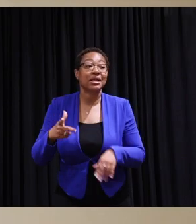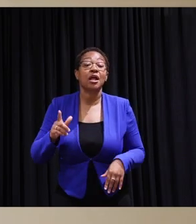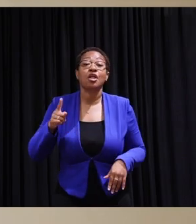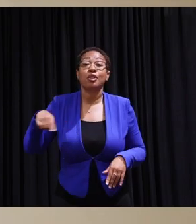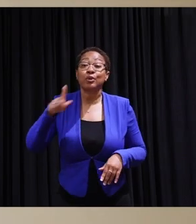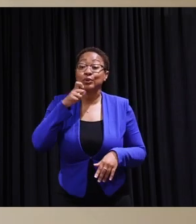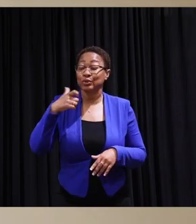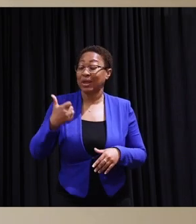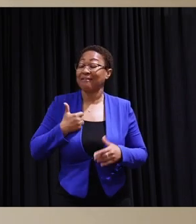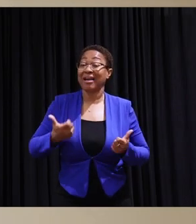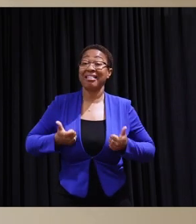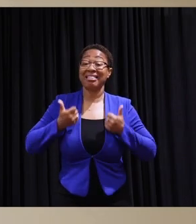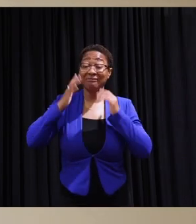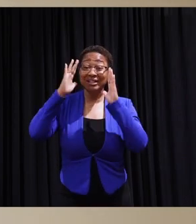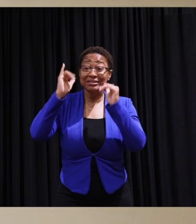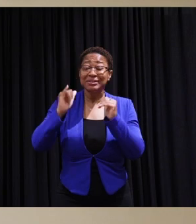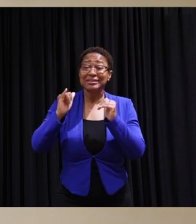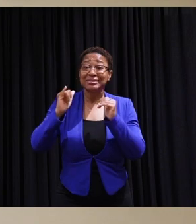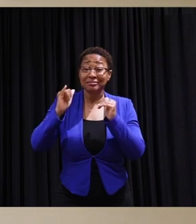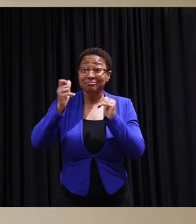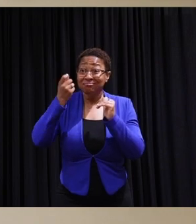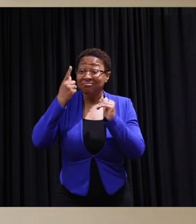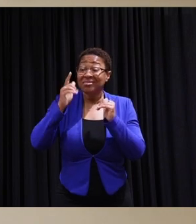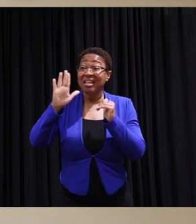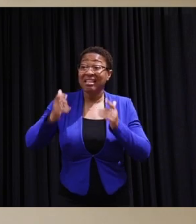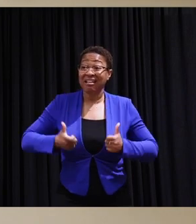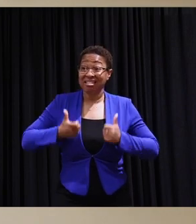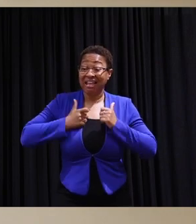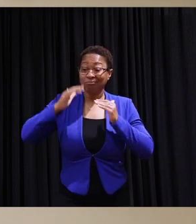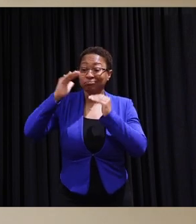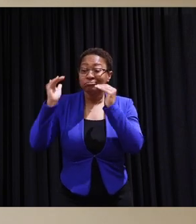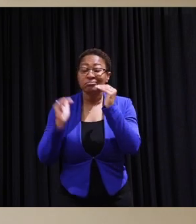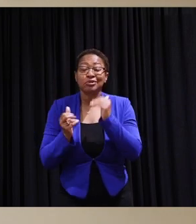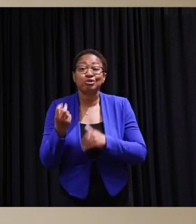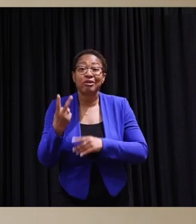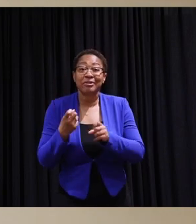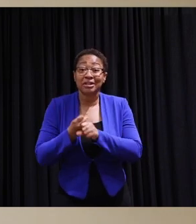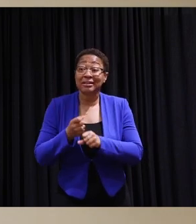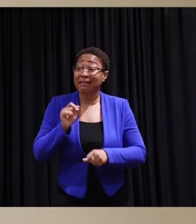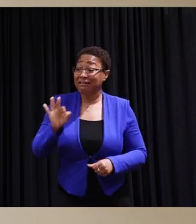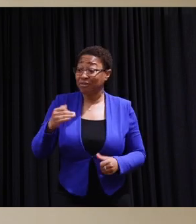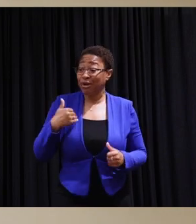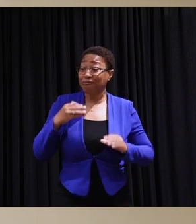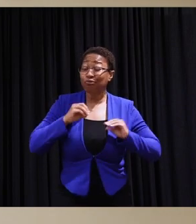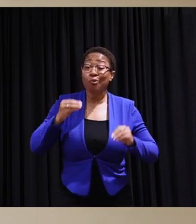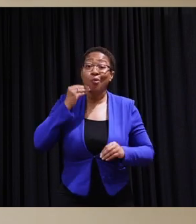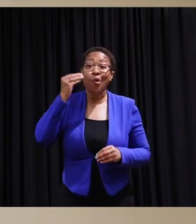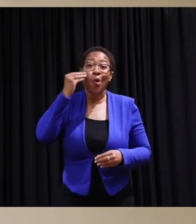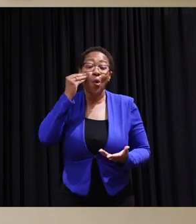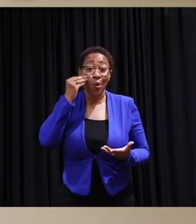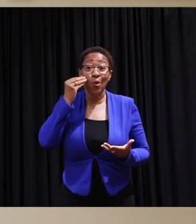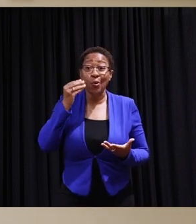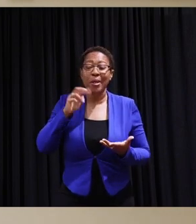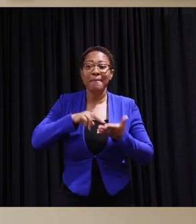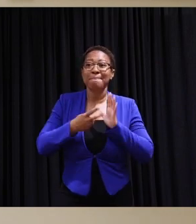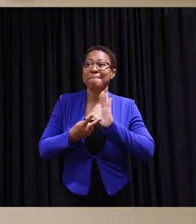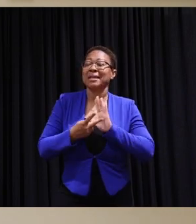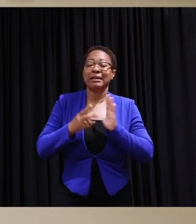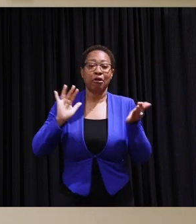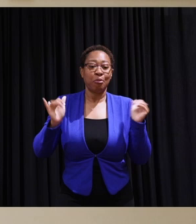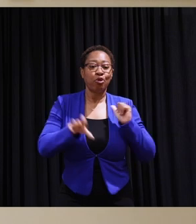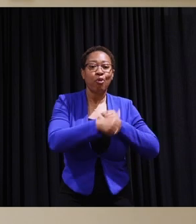expectancy that's 12 years less. If you've been homeless for a year or more, you will live 12